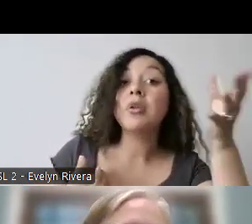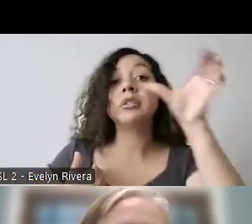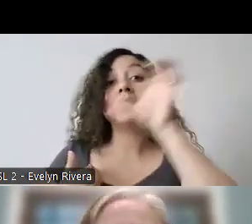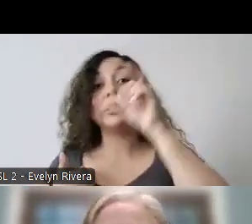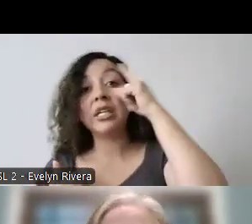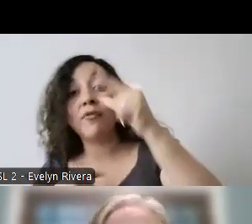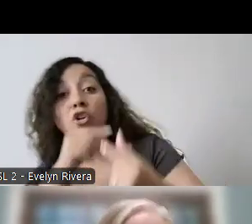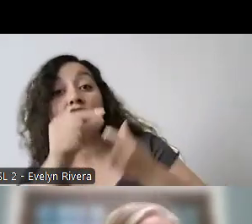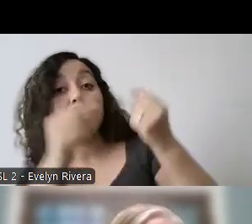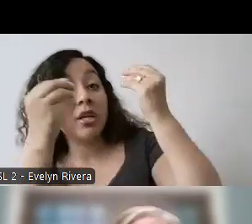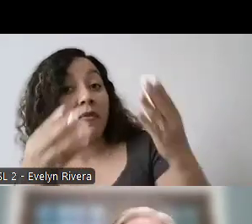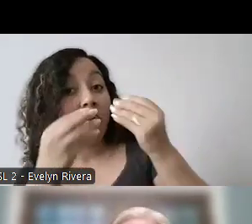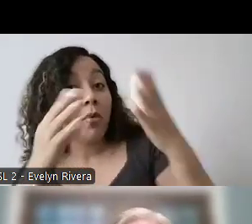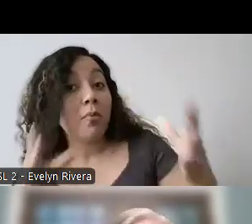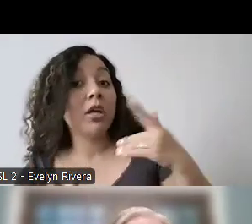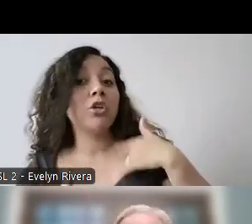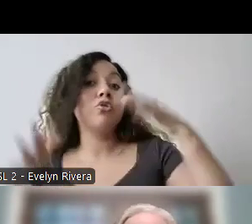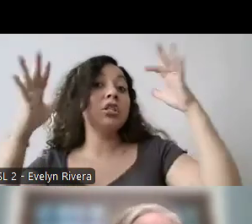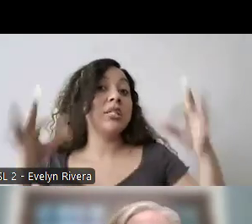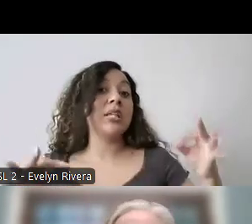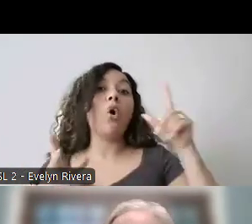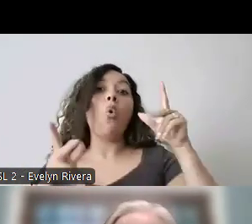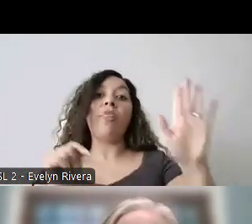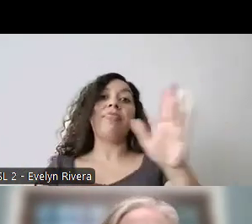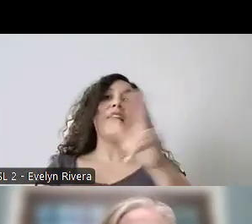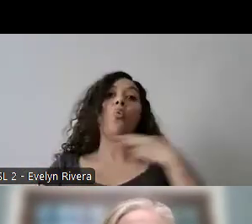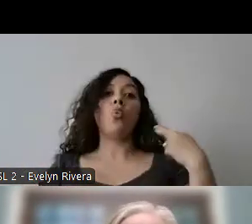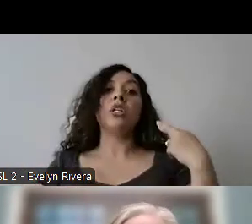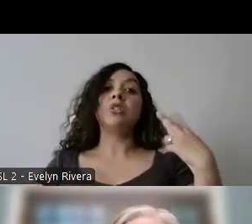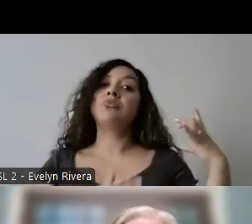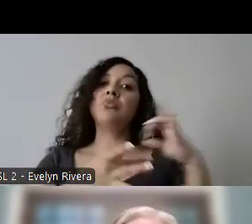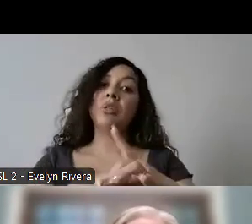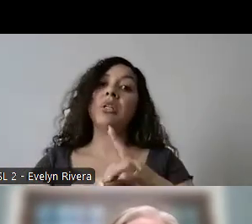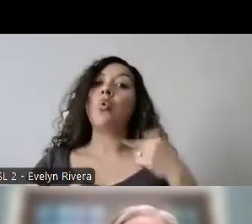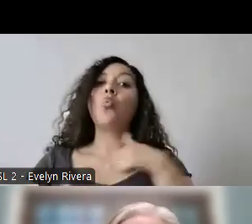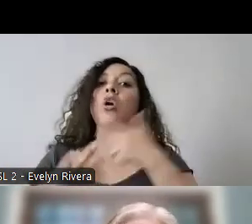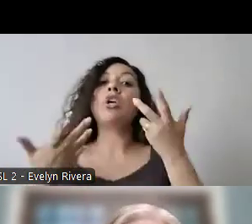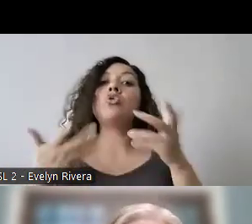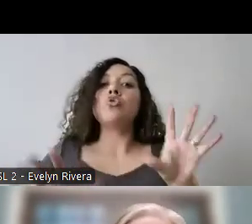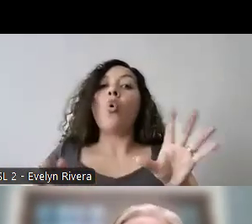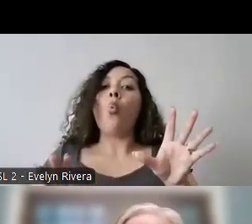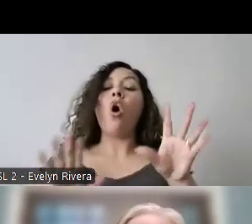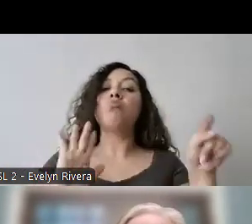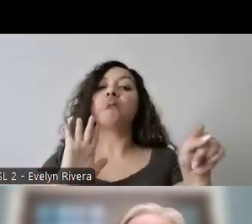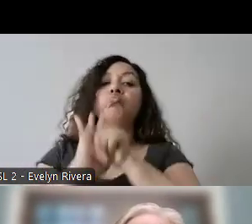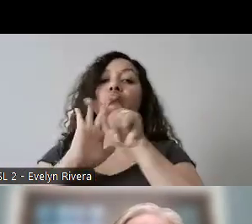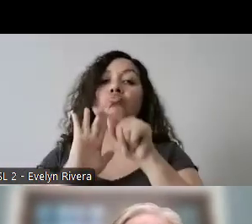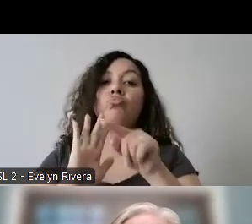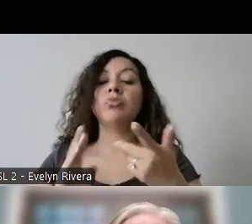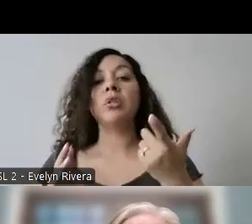genetic information to make decisions about what their risks may be, we would not want people to be penalized in any